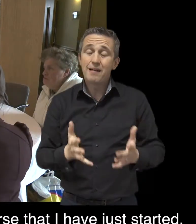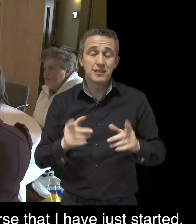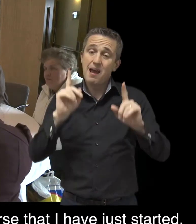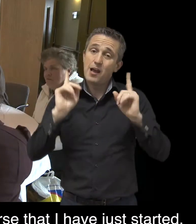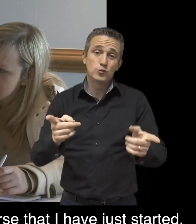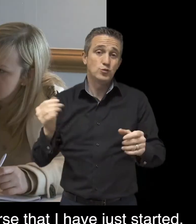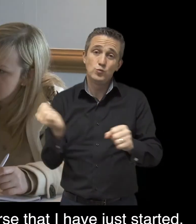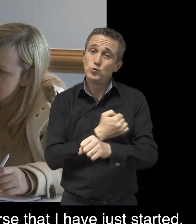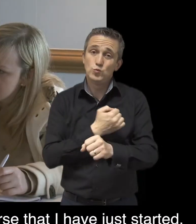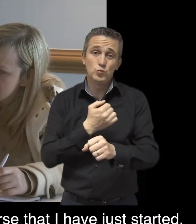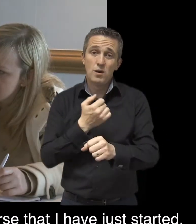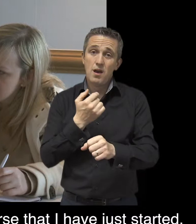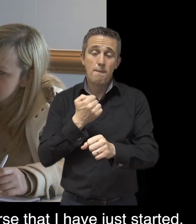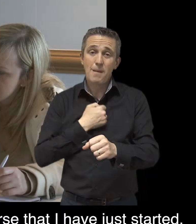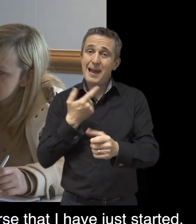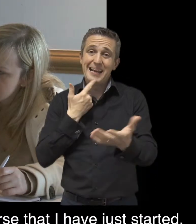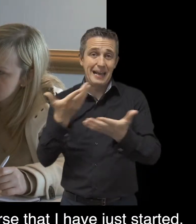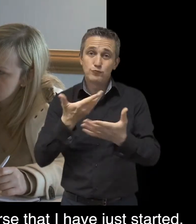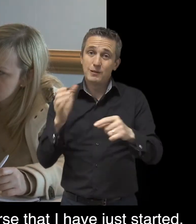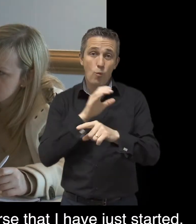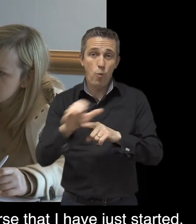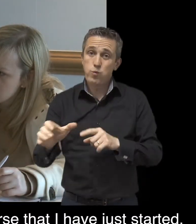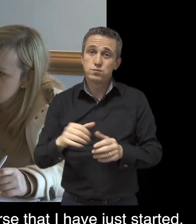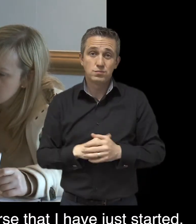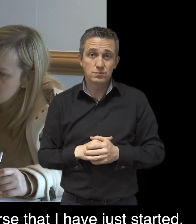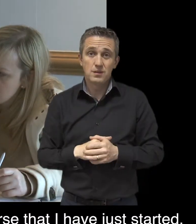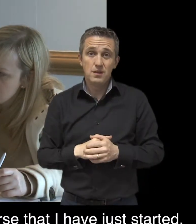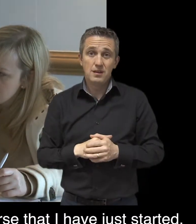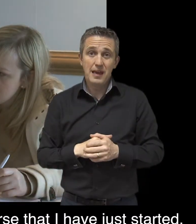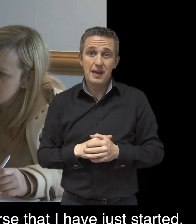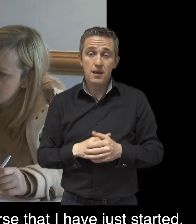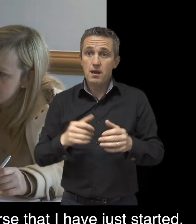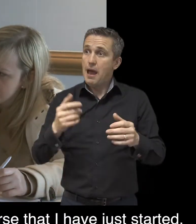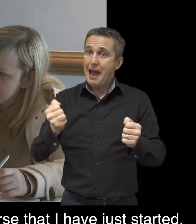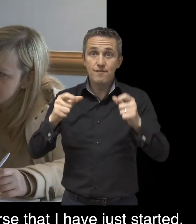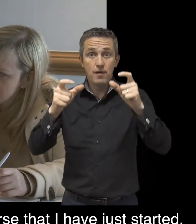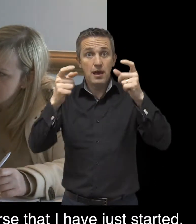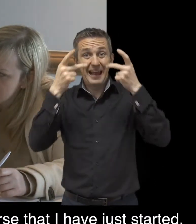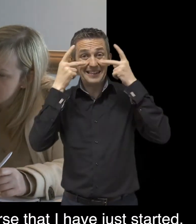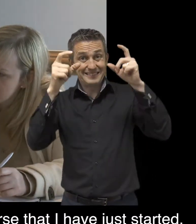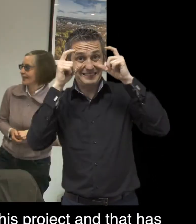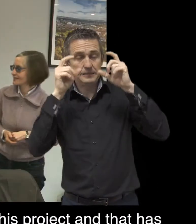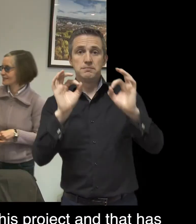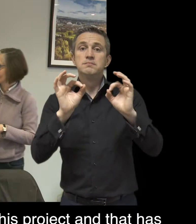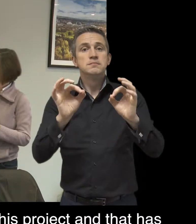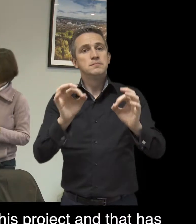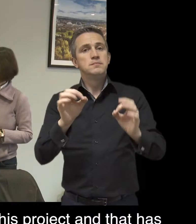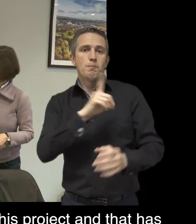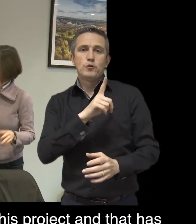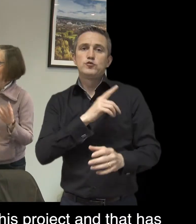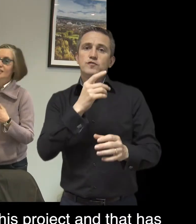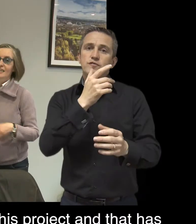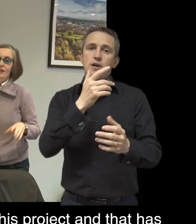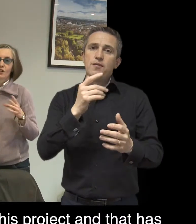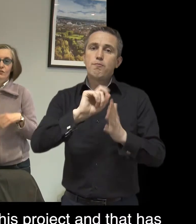I couldn't do the counselling skills course that I've just started. I wouldn't even have the glasses that are on my head at the moment if it hadn't